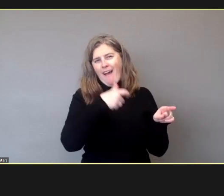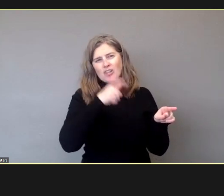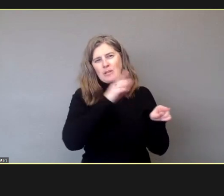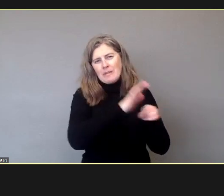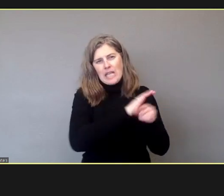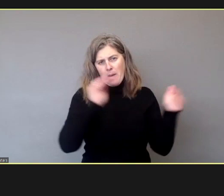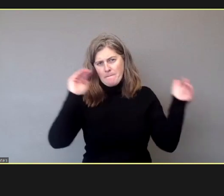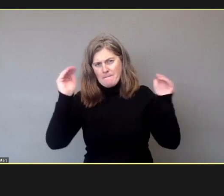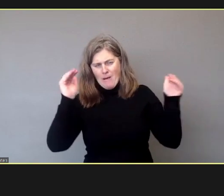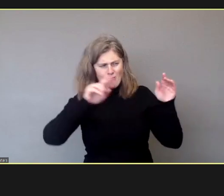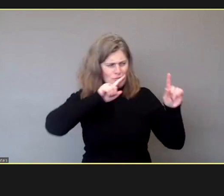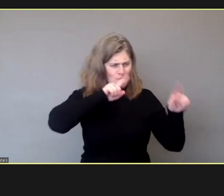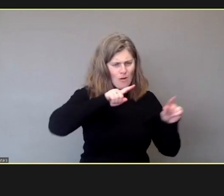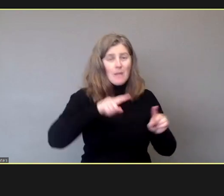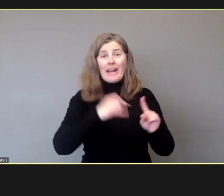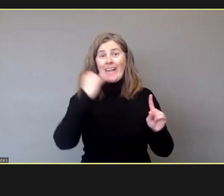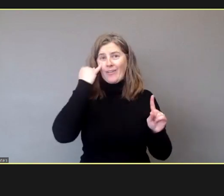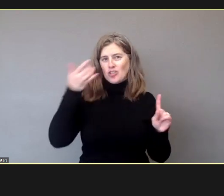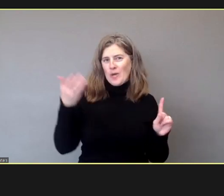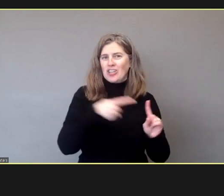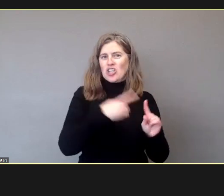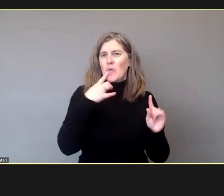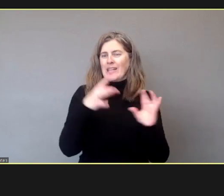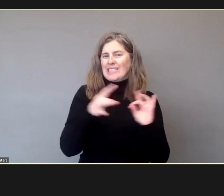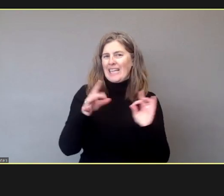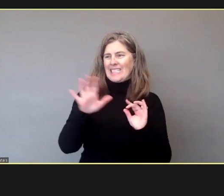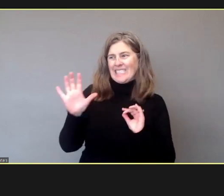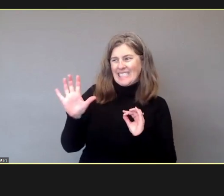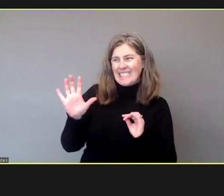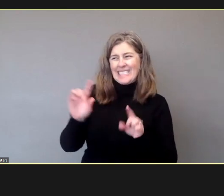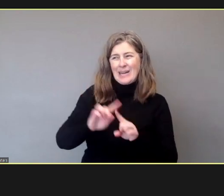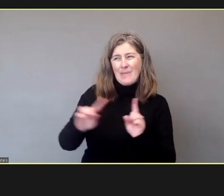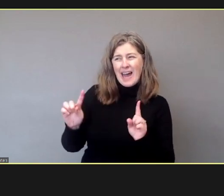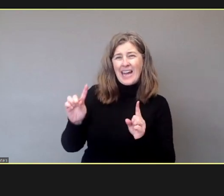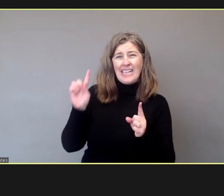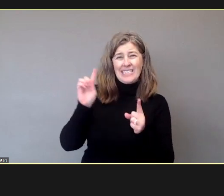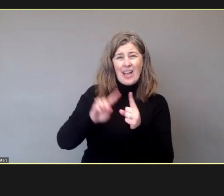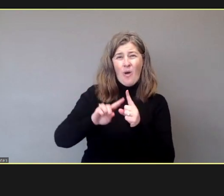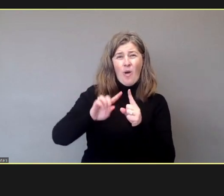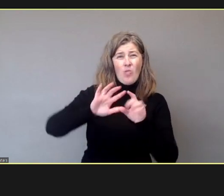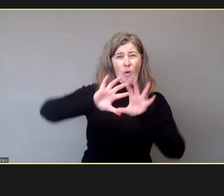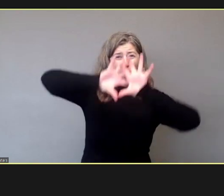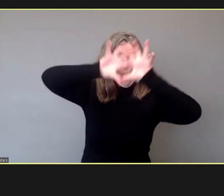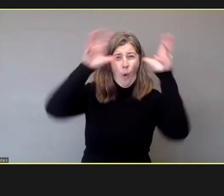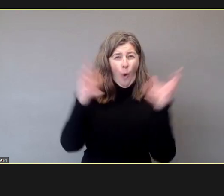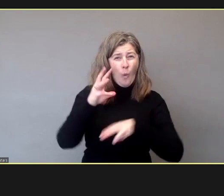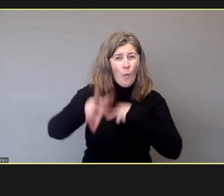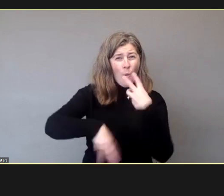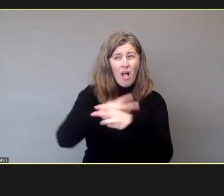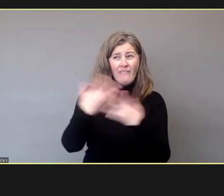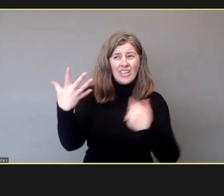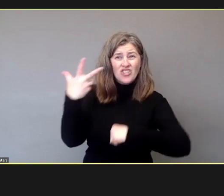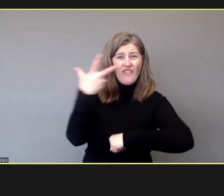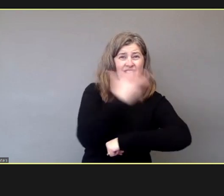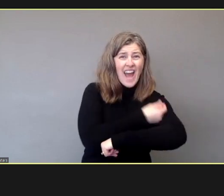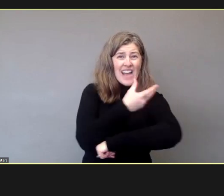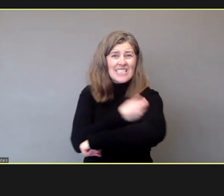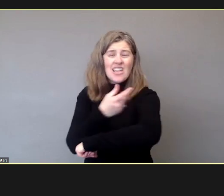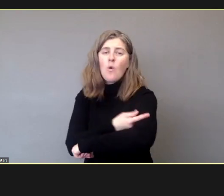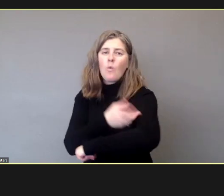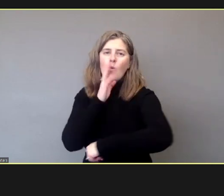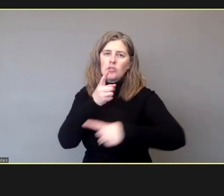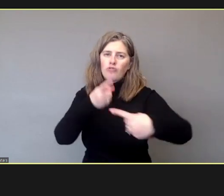reports, but if she was here, she would say, yeah, but until the whole world is vaccinated, we're going to have a